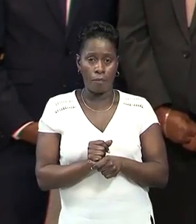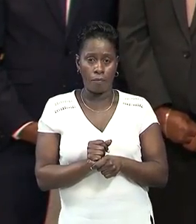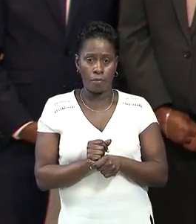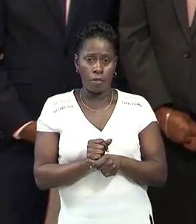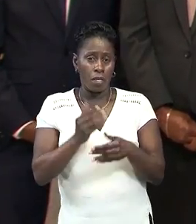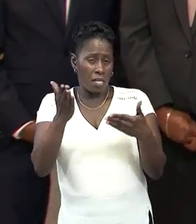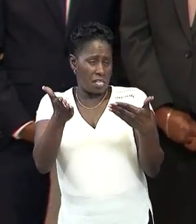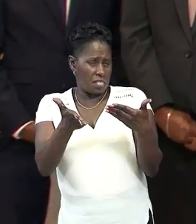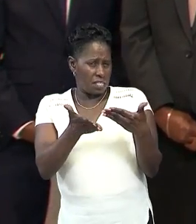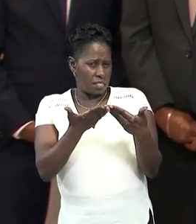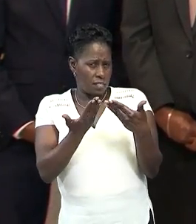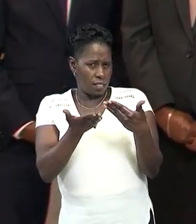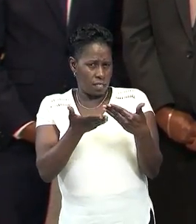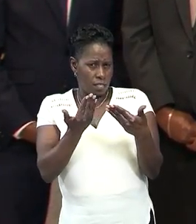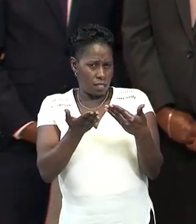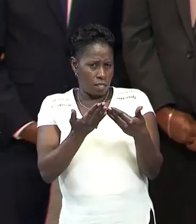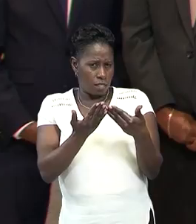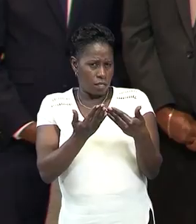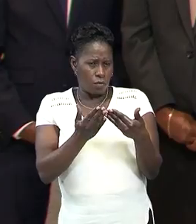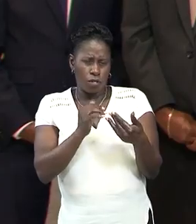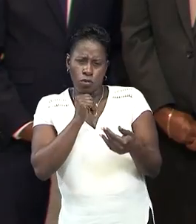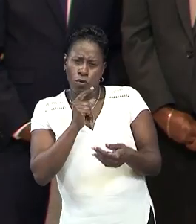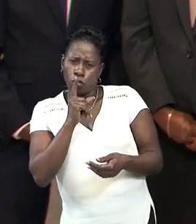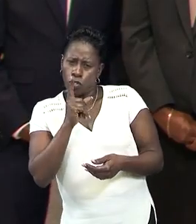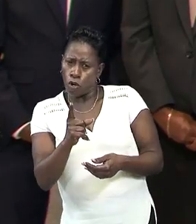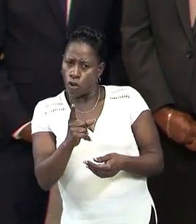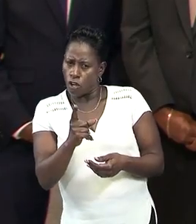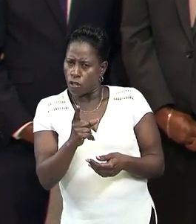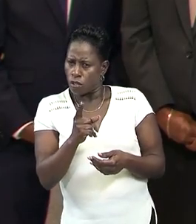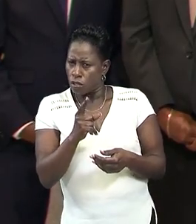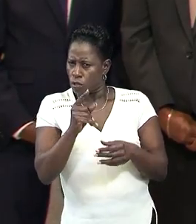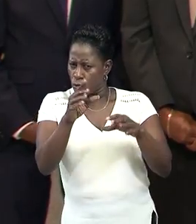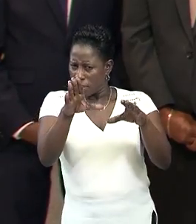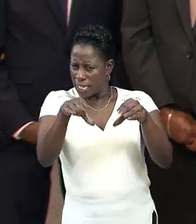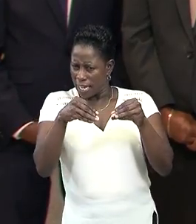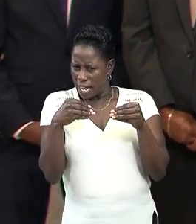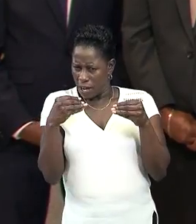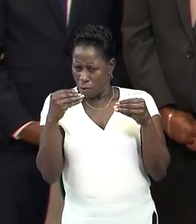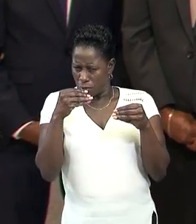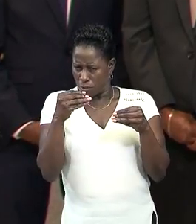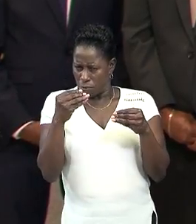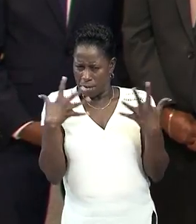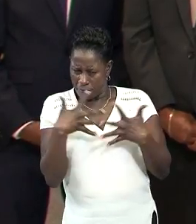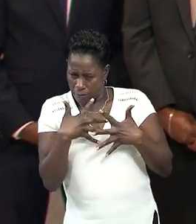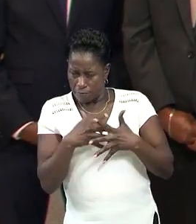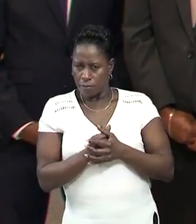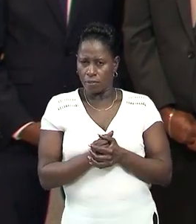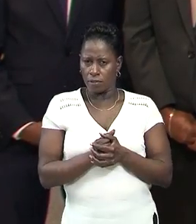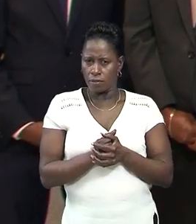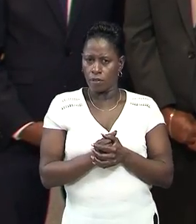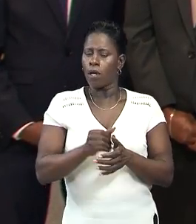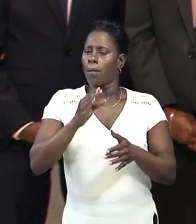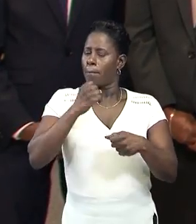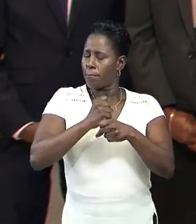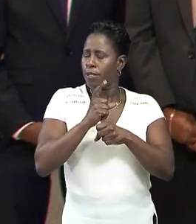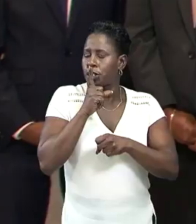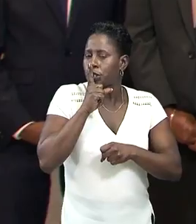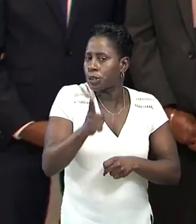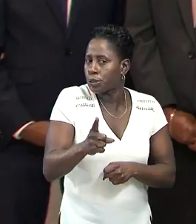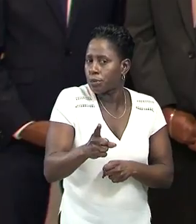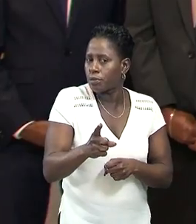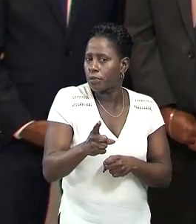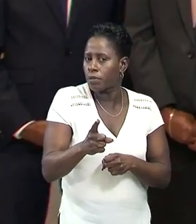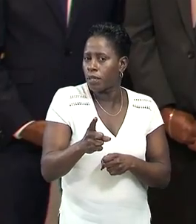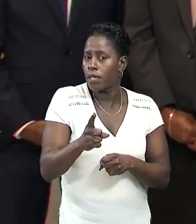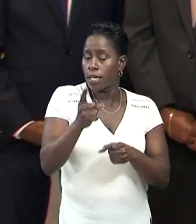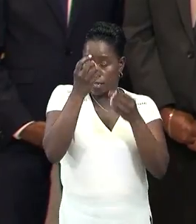It is easy in uncertain times to fall prey to scaremongering. Be assured that the